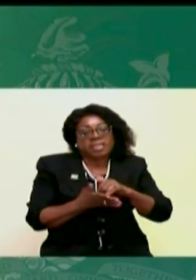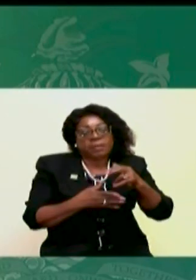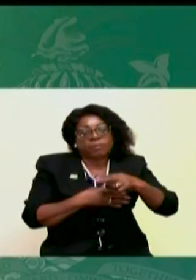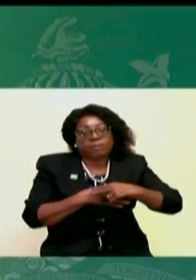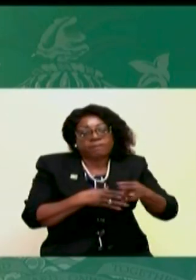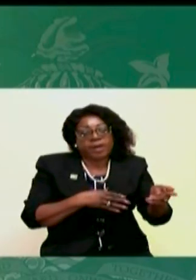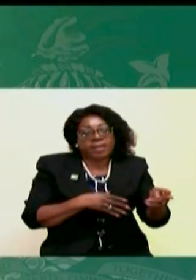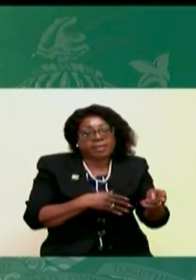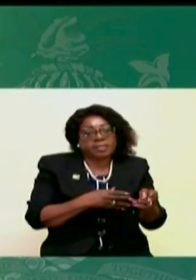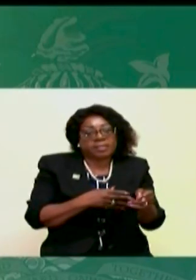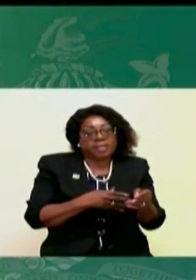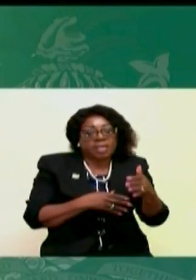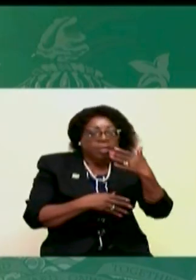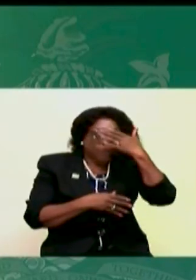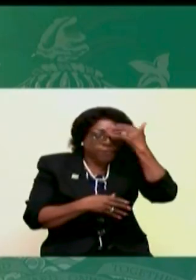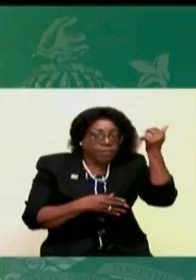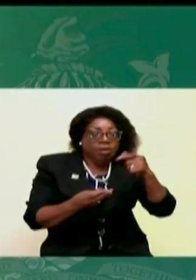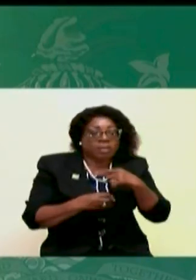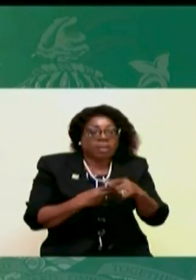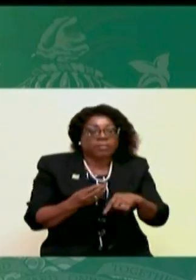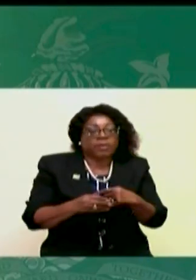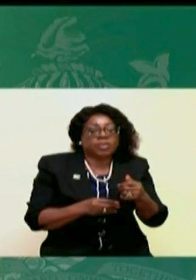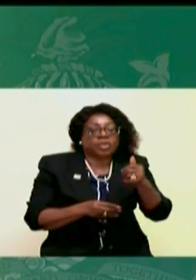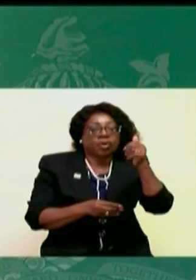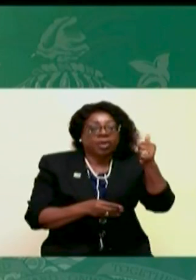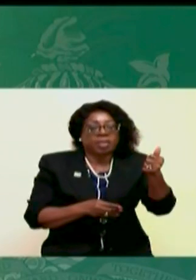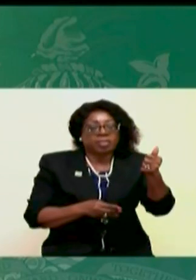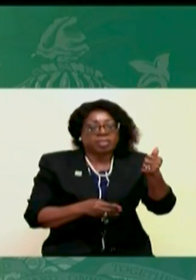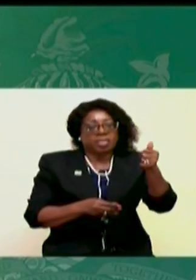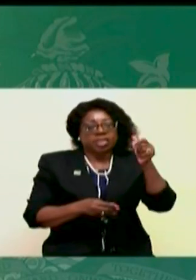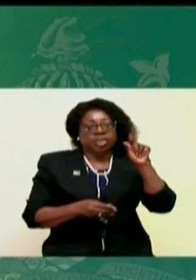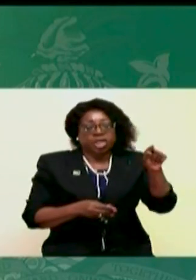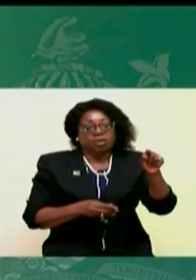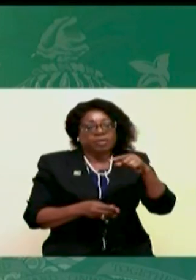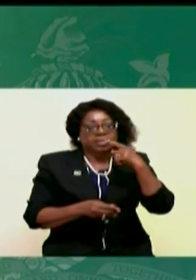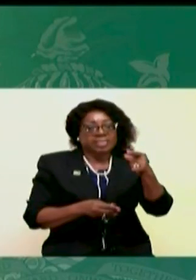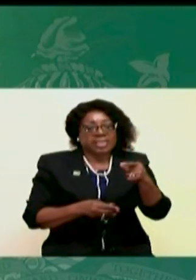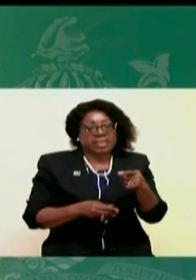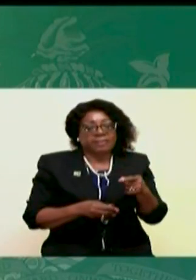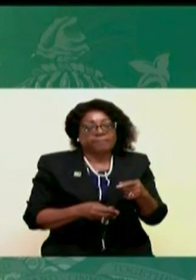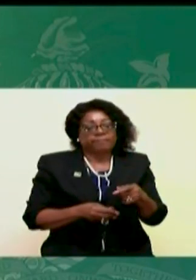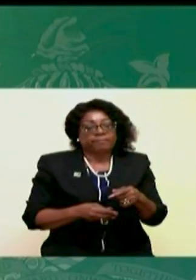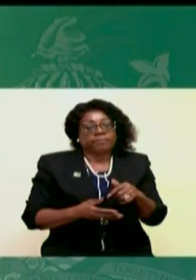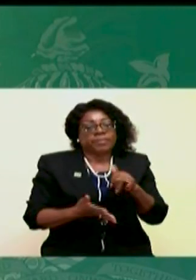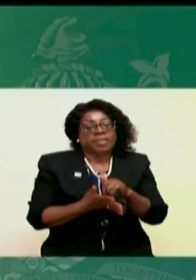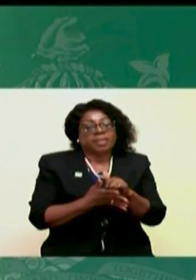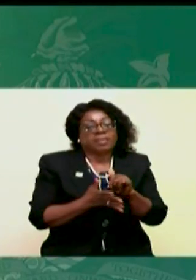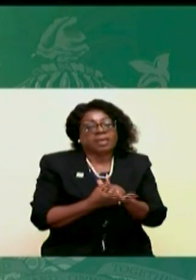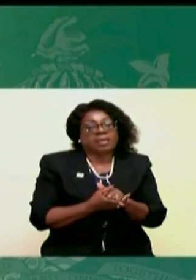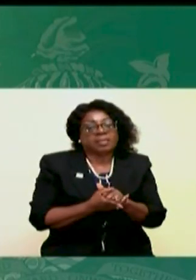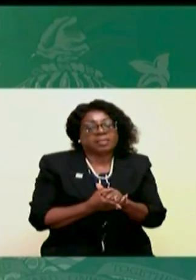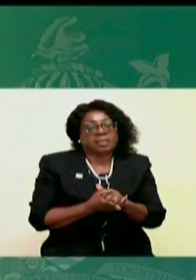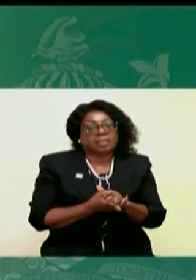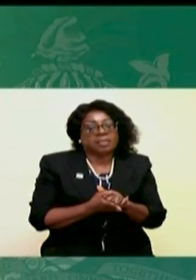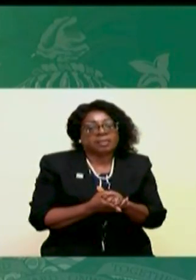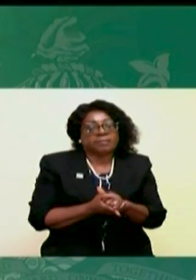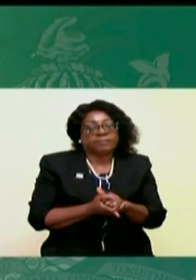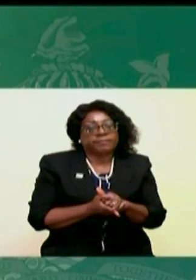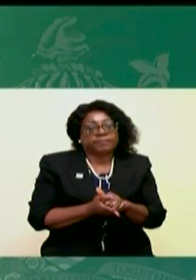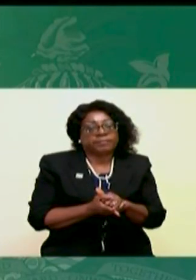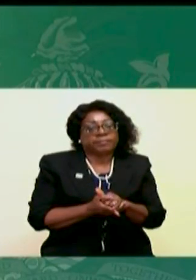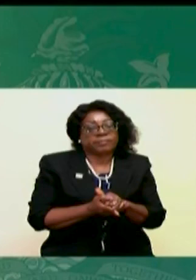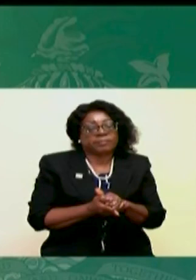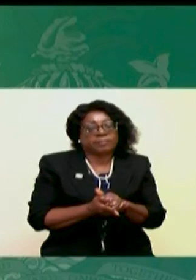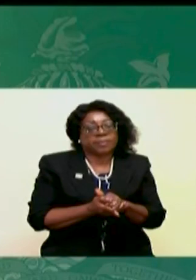member forgot, you forgot what your attorney general said. Your attorney general said that it saved